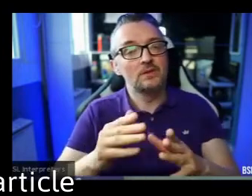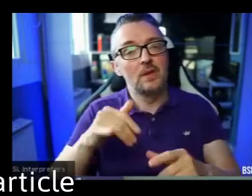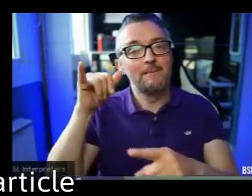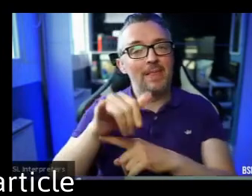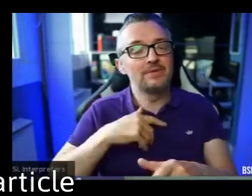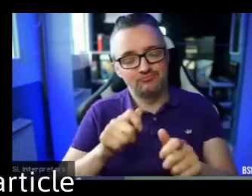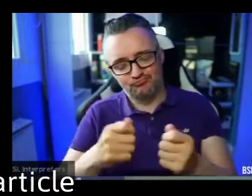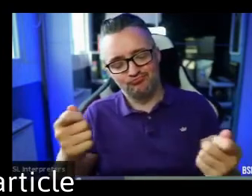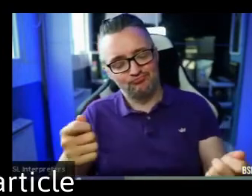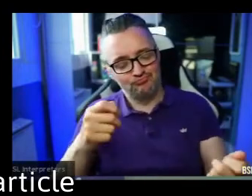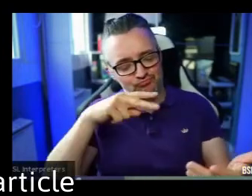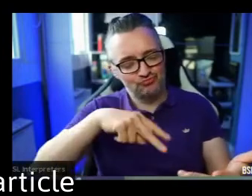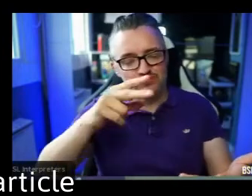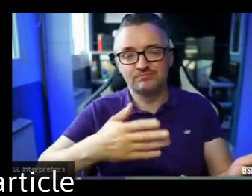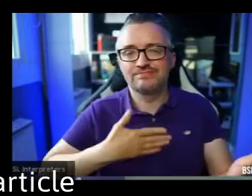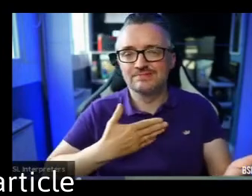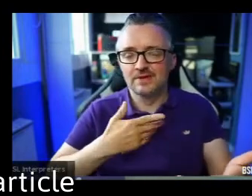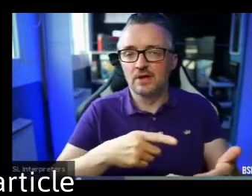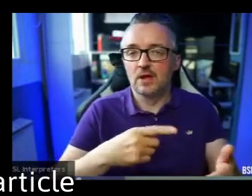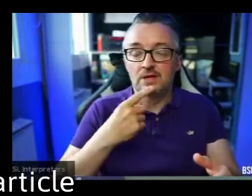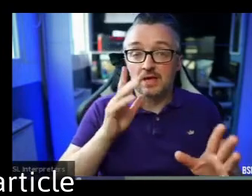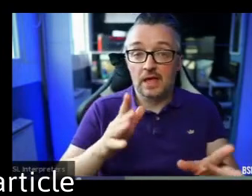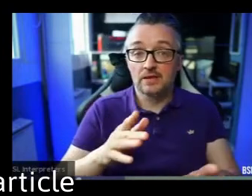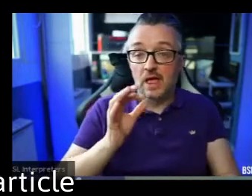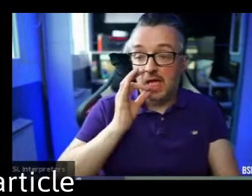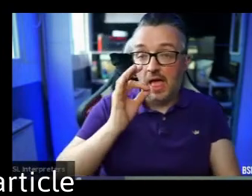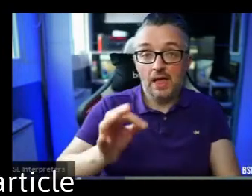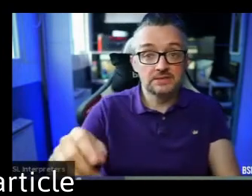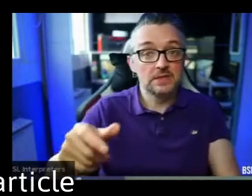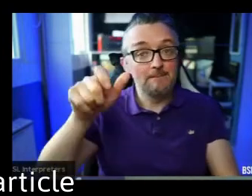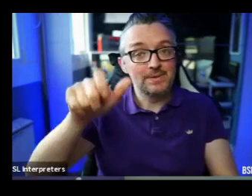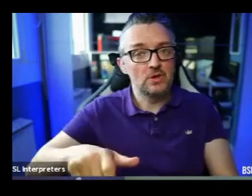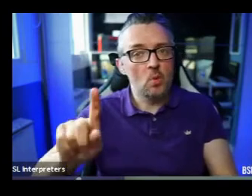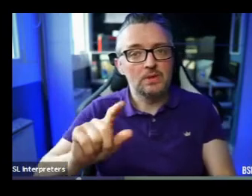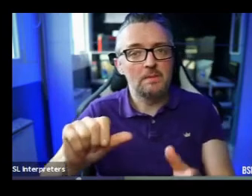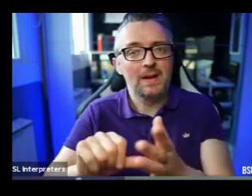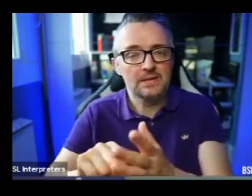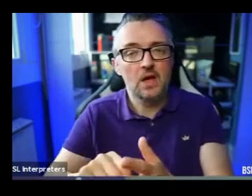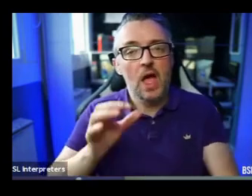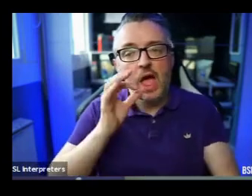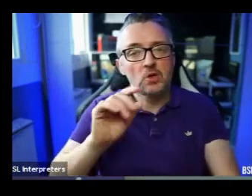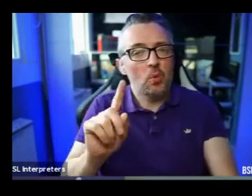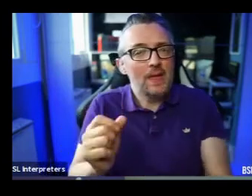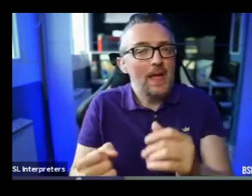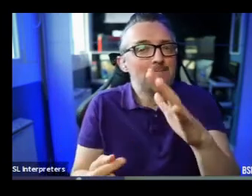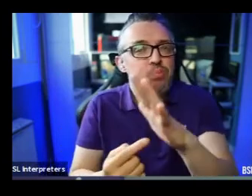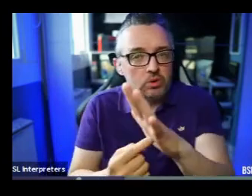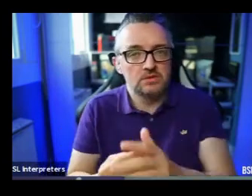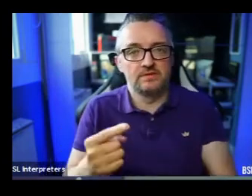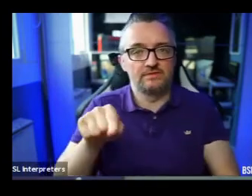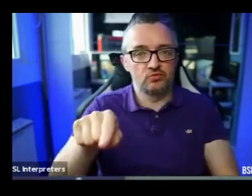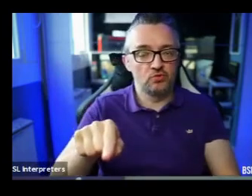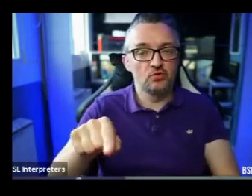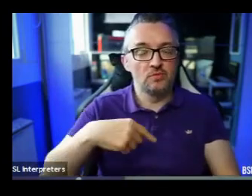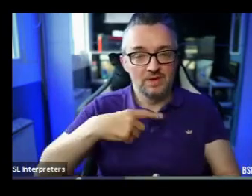plane, I read a journal article that said, we can't only ask the patient what's the matter, we have to ask what matters to